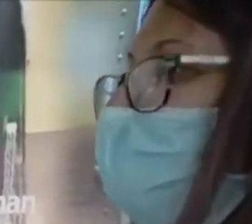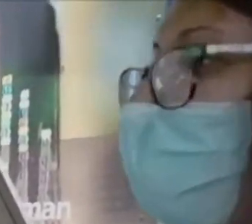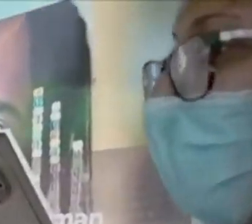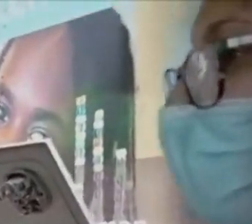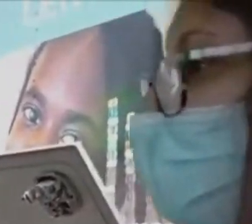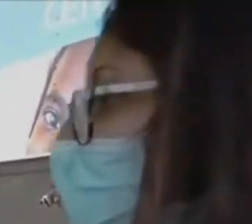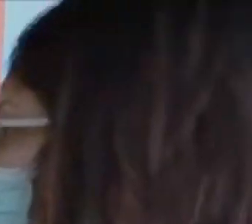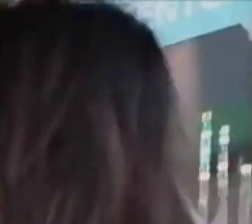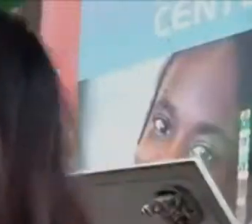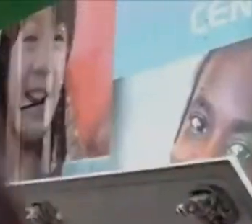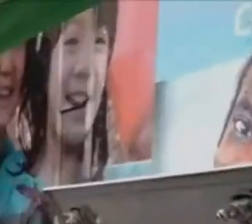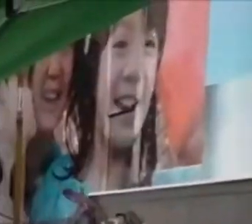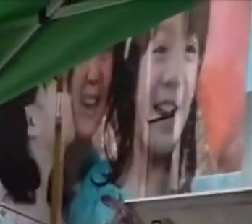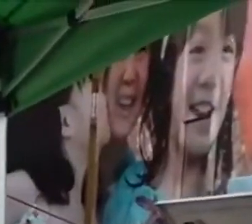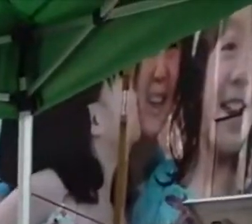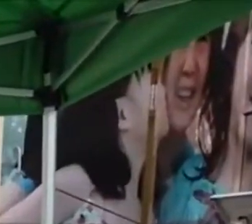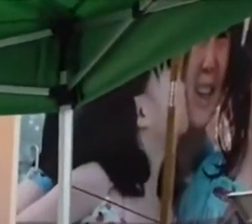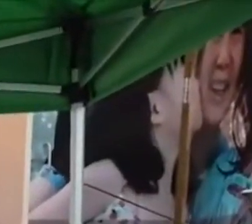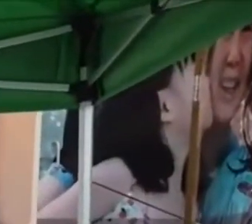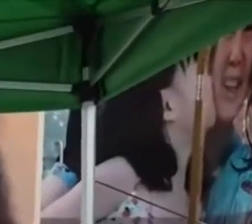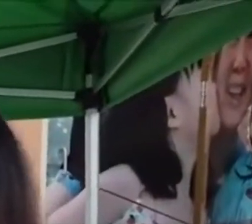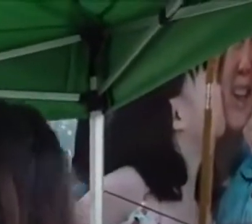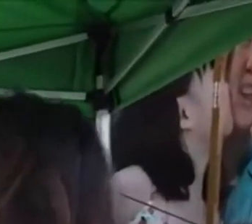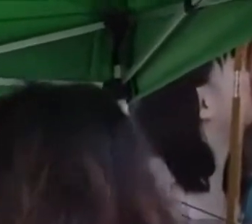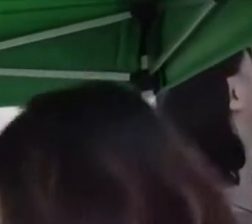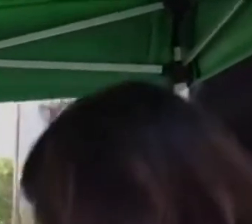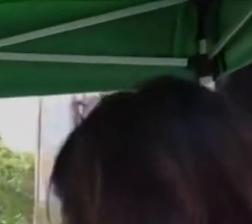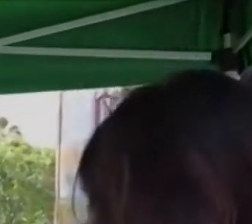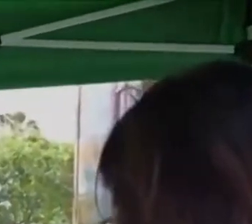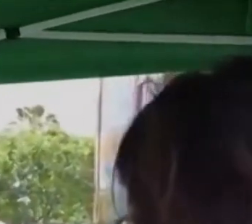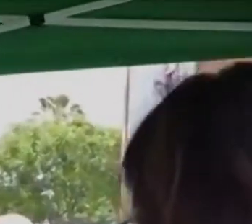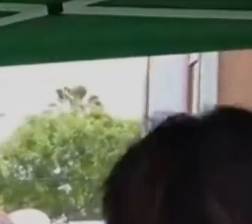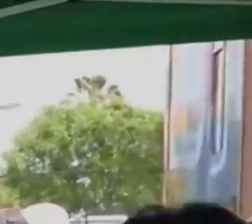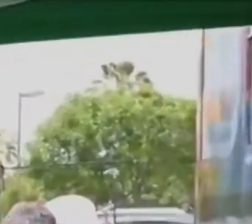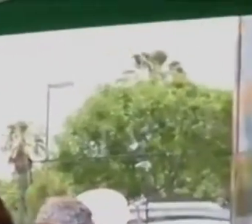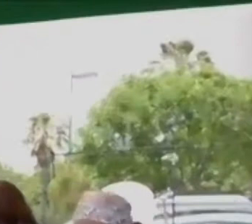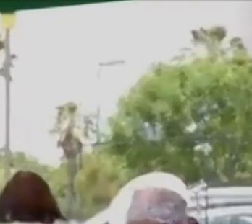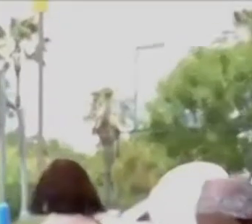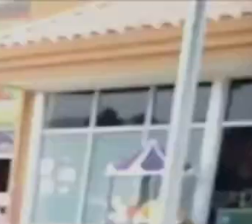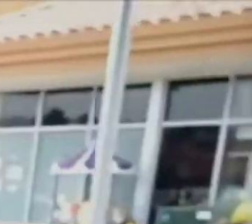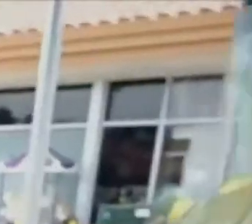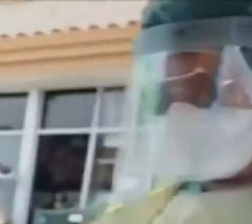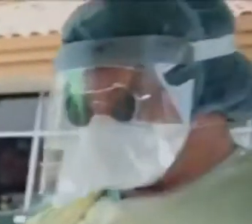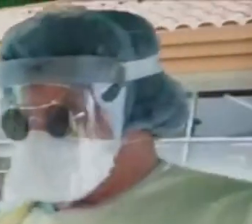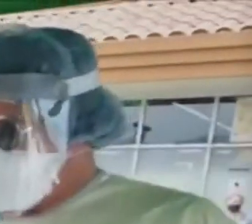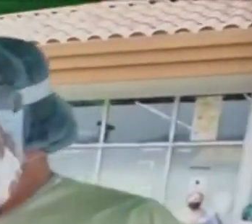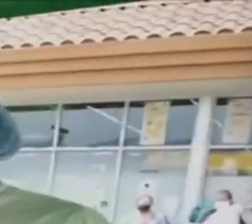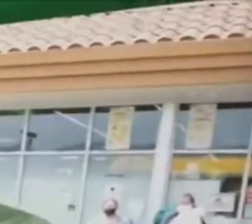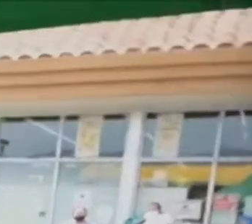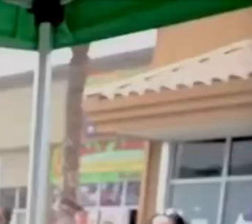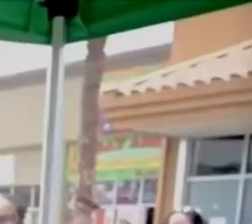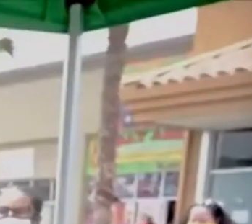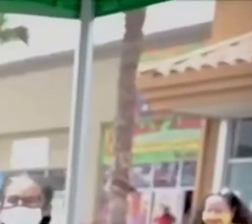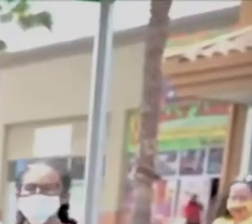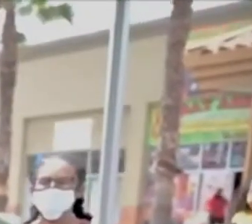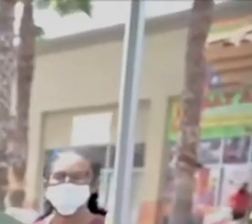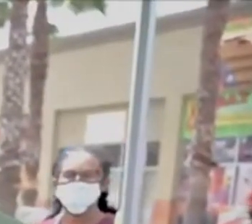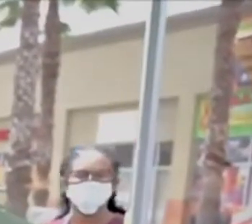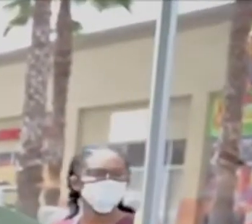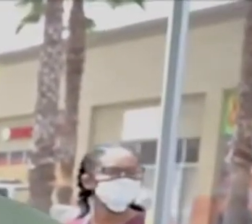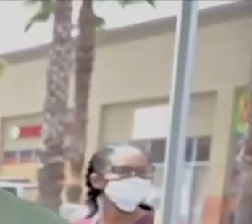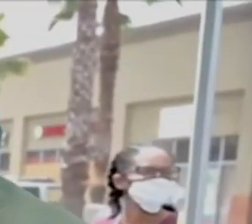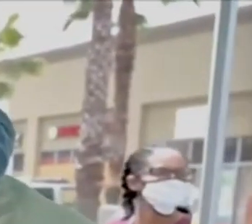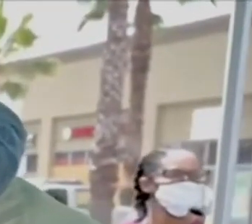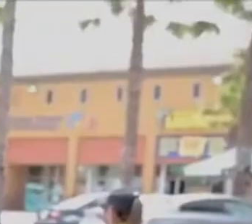The forms are available in English, Spanish, Vietnamese, and Chinese. The test is fast, easy,